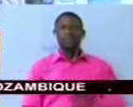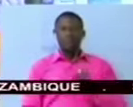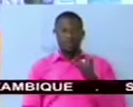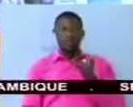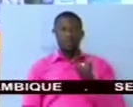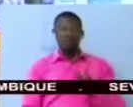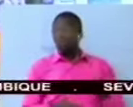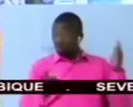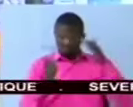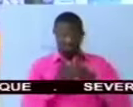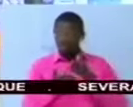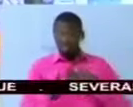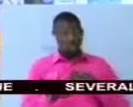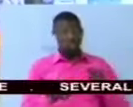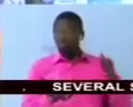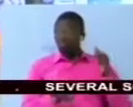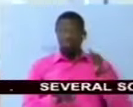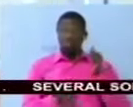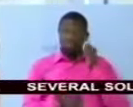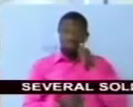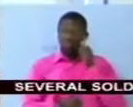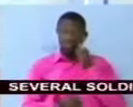I'm on it. So,